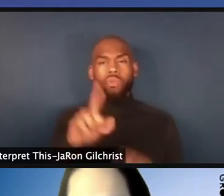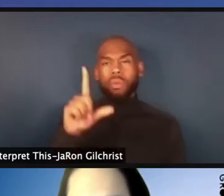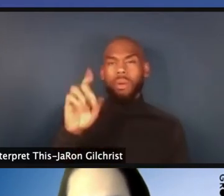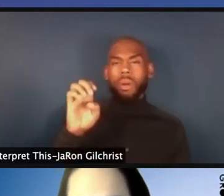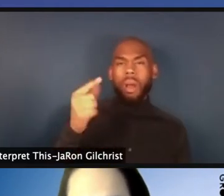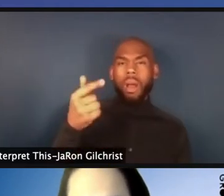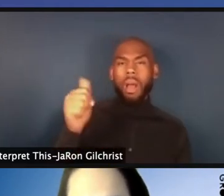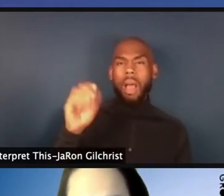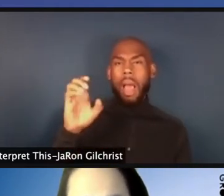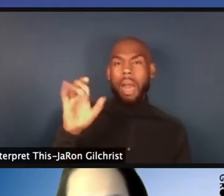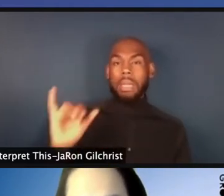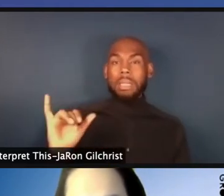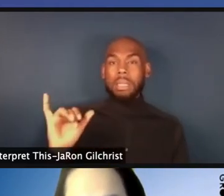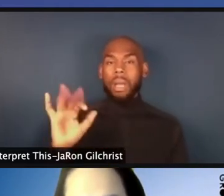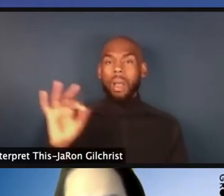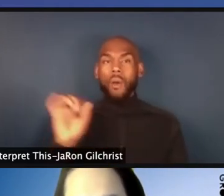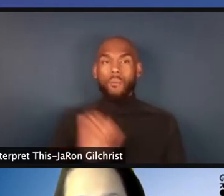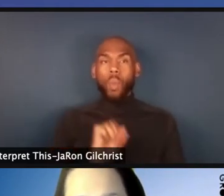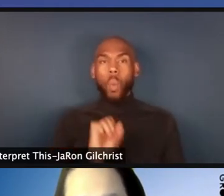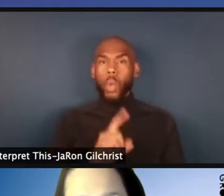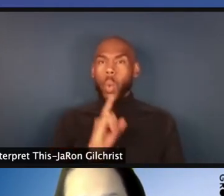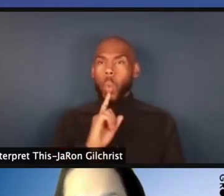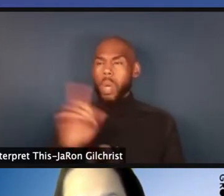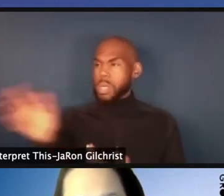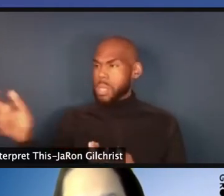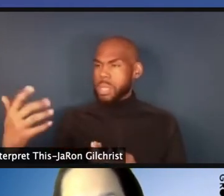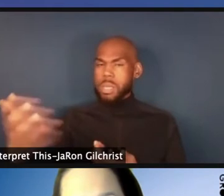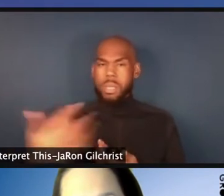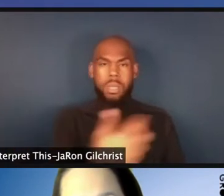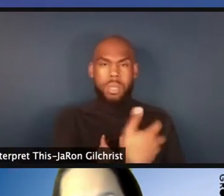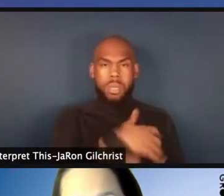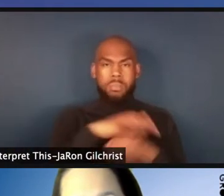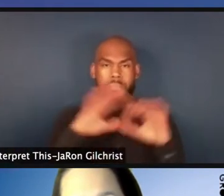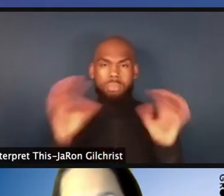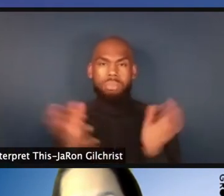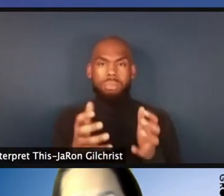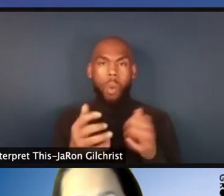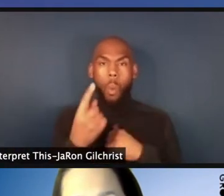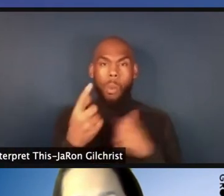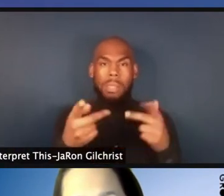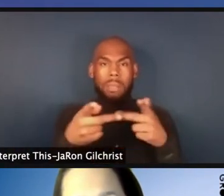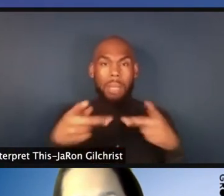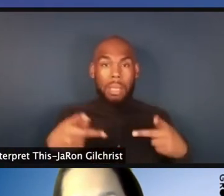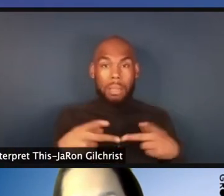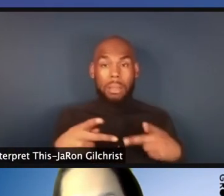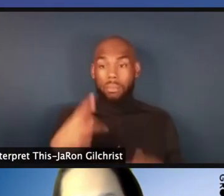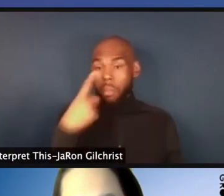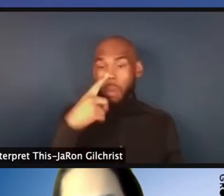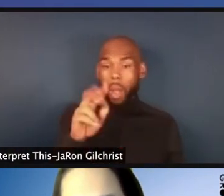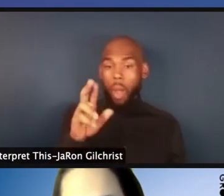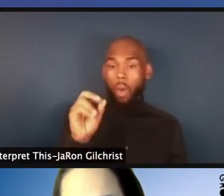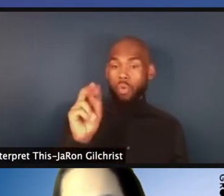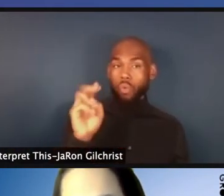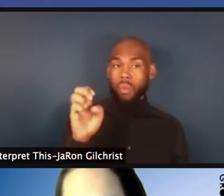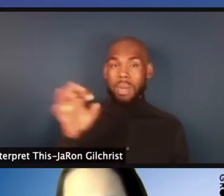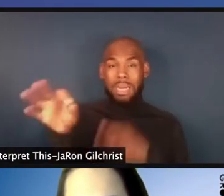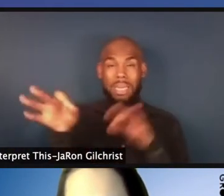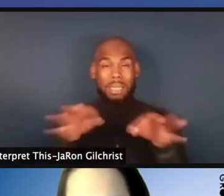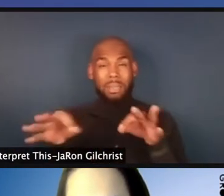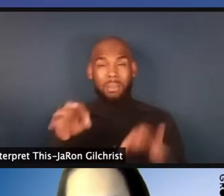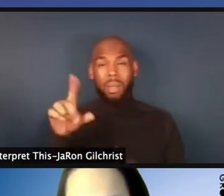you're sort of, you're bringing into one space and the frameworks you're bringing. And I'm sort of, actually, Ronnie, I was wondering if you could actually talk about some of that legacy and